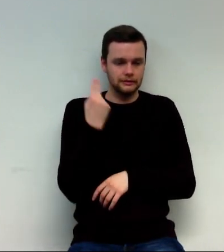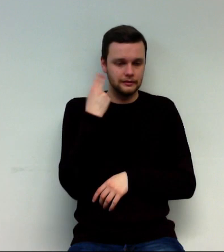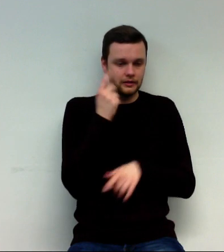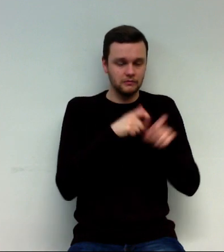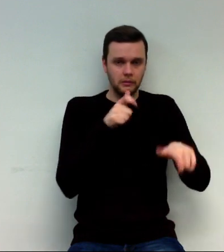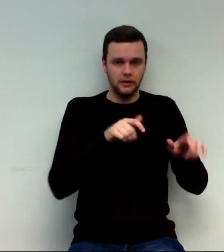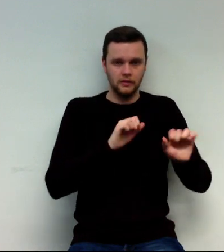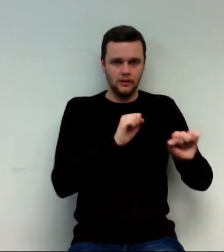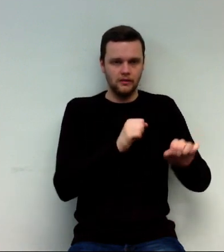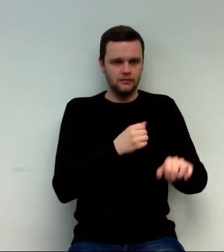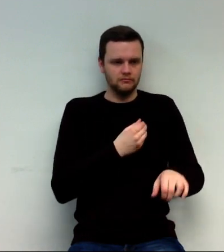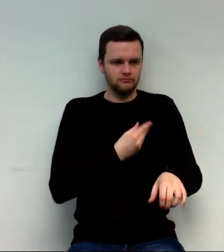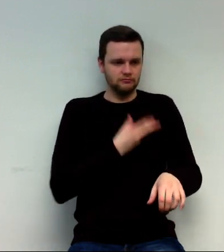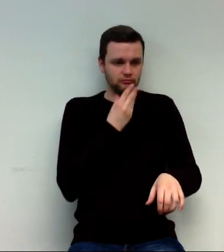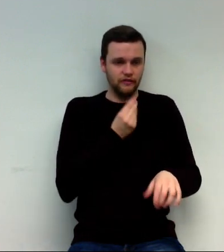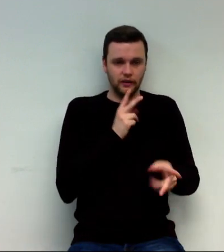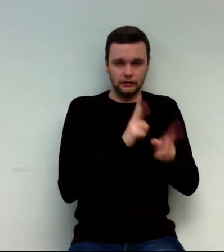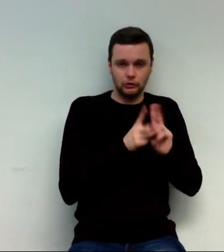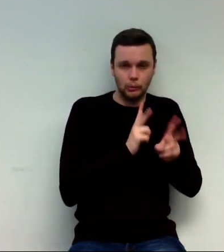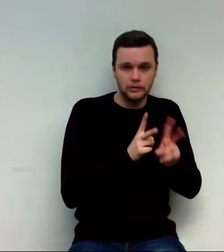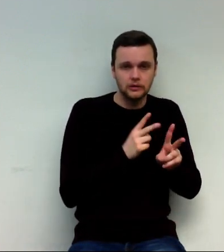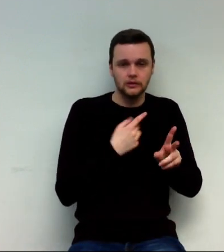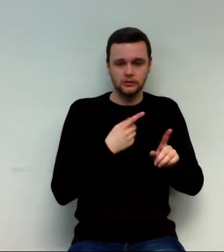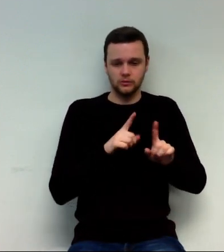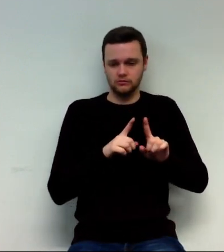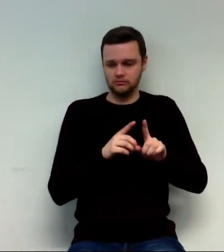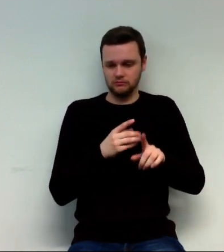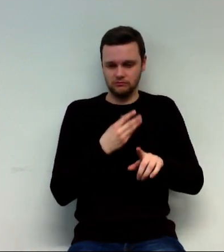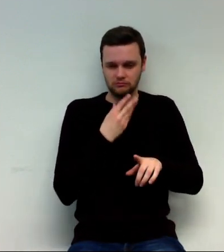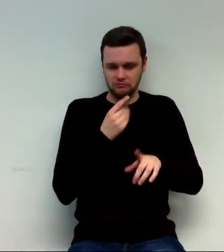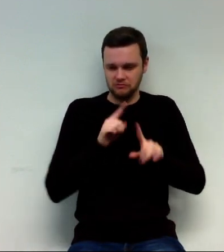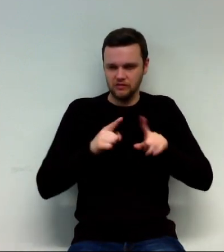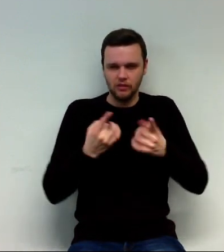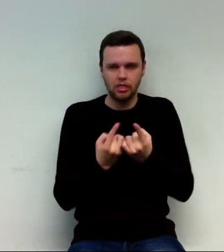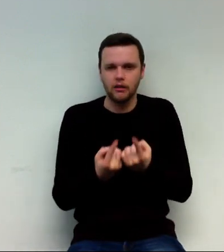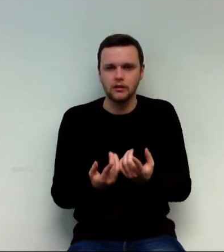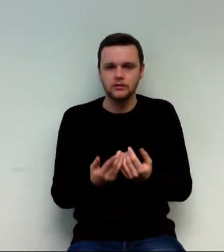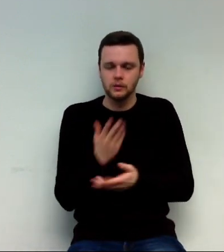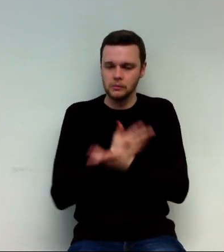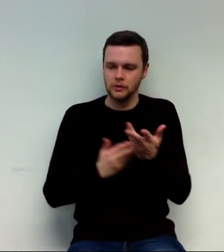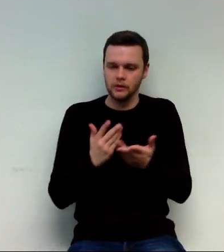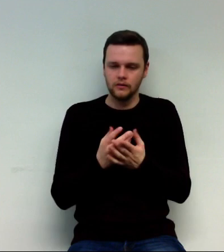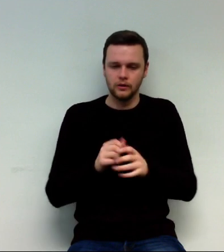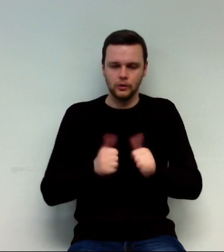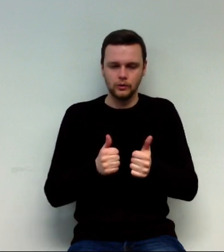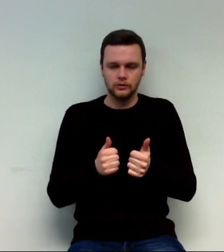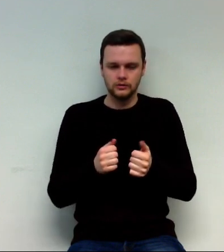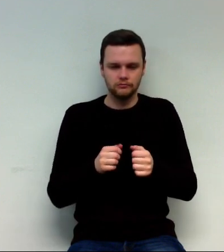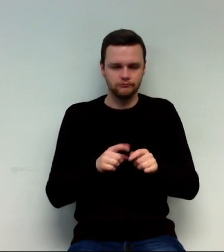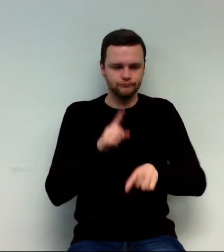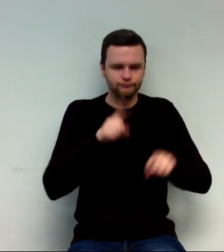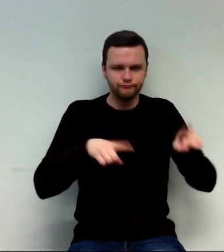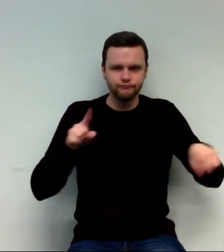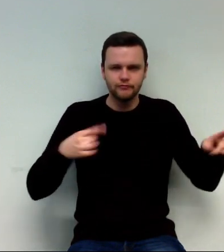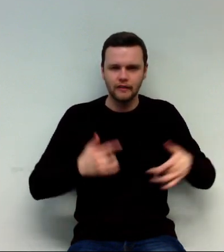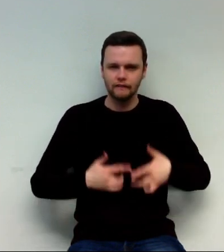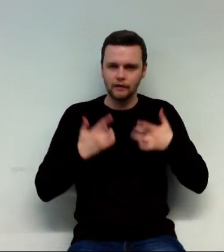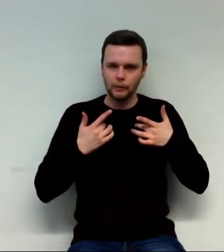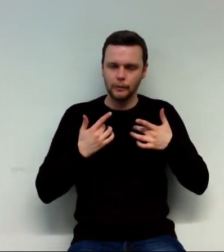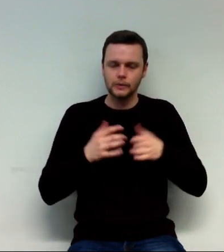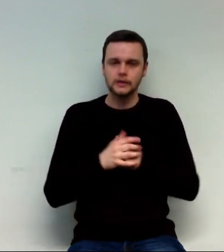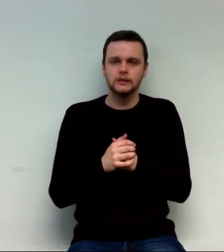their preferred interpreters. And so it's just, make sure you get a good spread of views. But